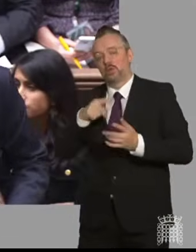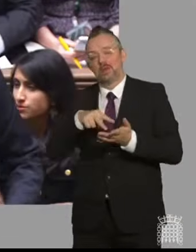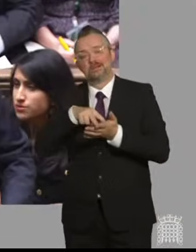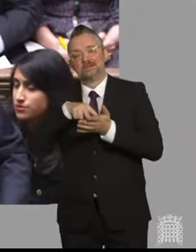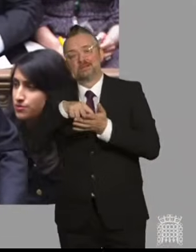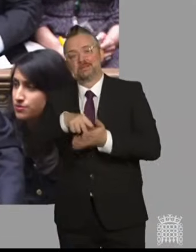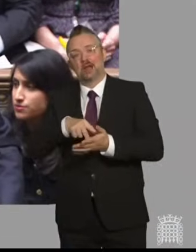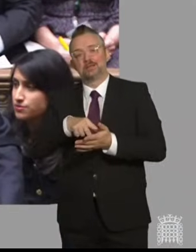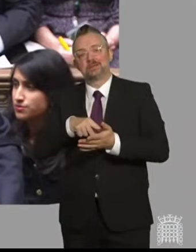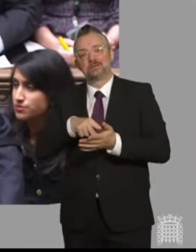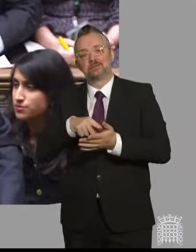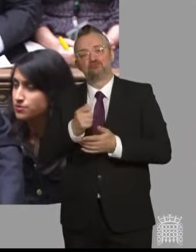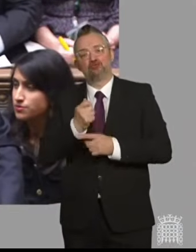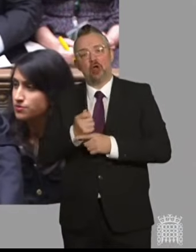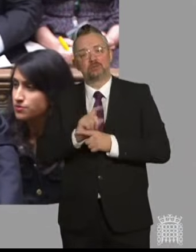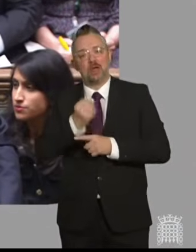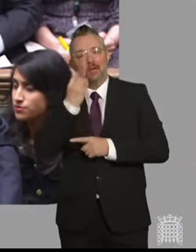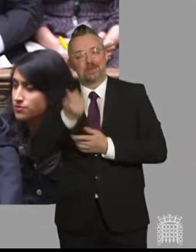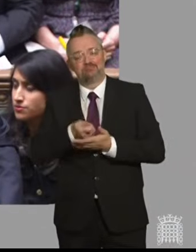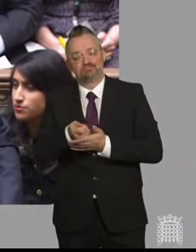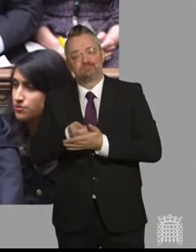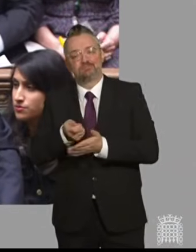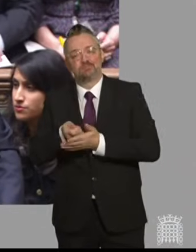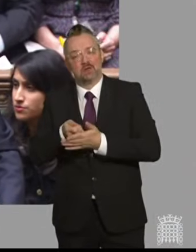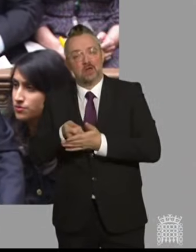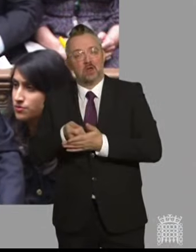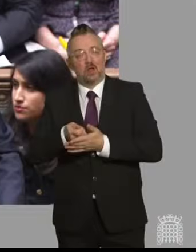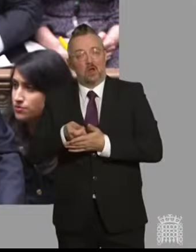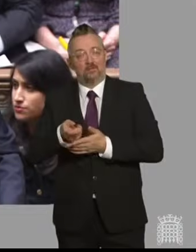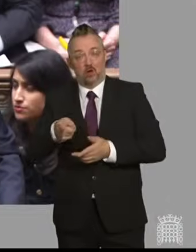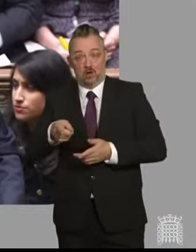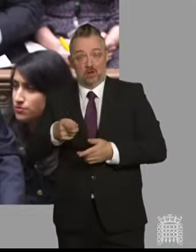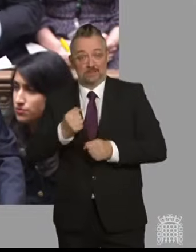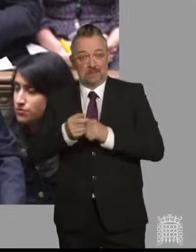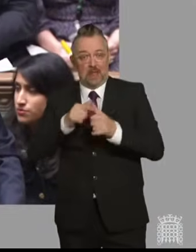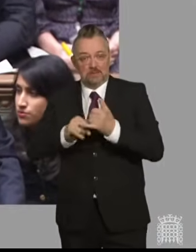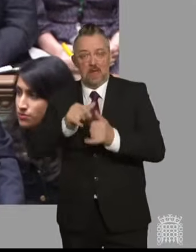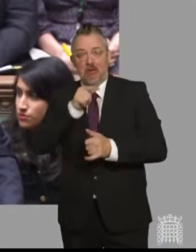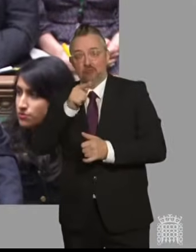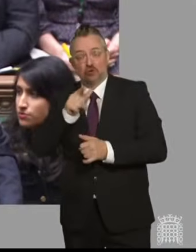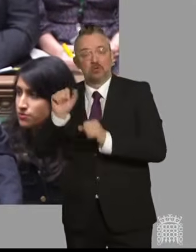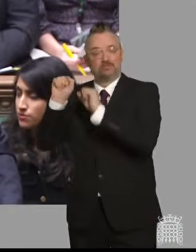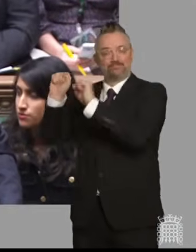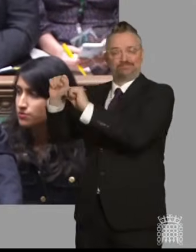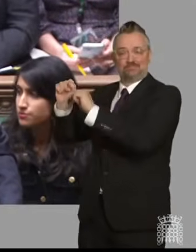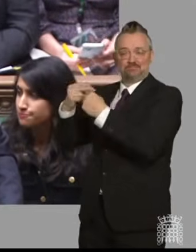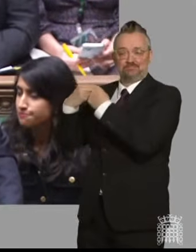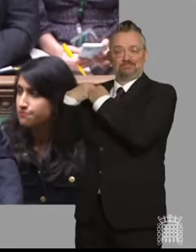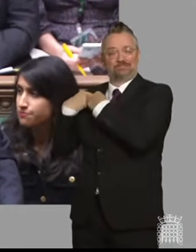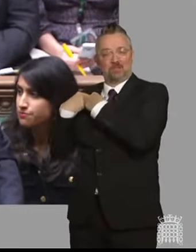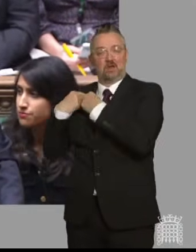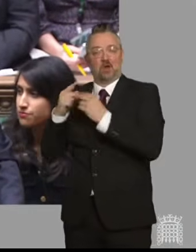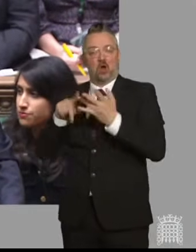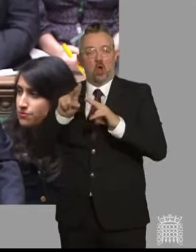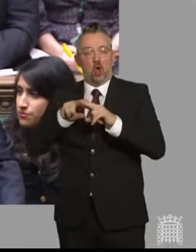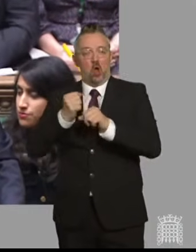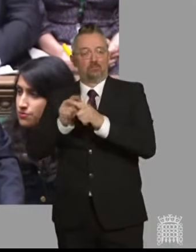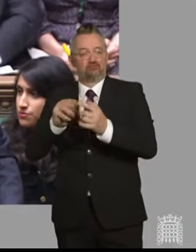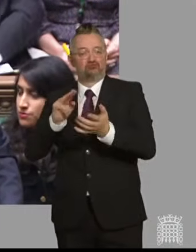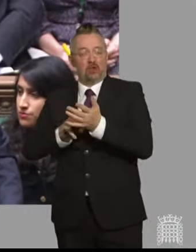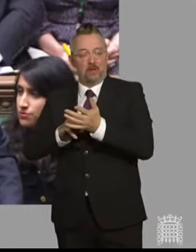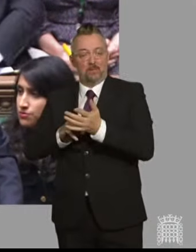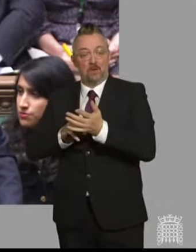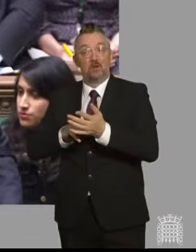as part of a consultation. And more generally, it's this government that's providing considerable support to families across the country, including